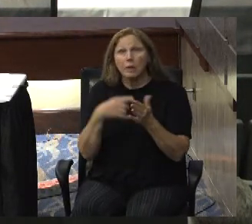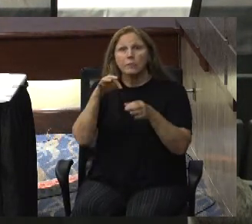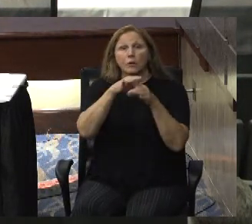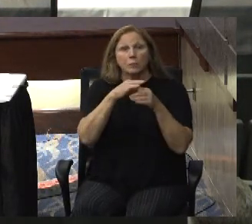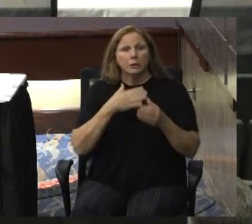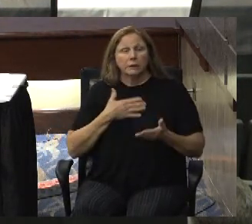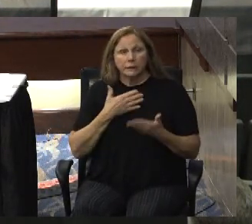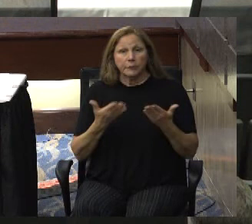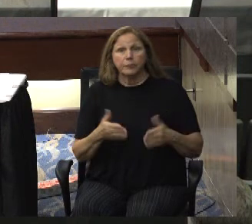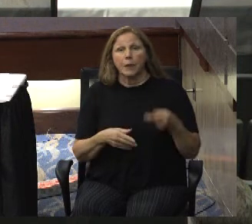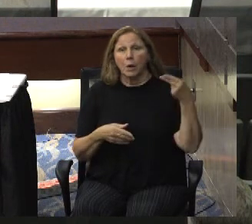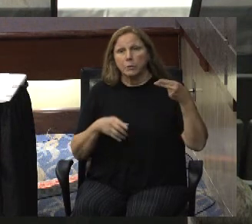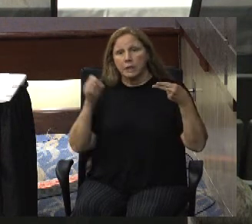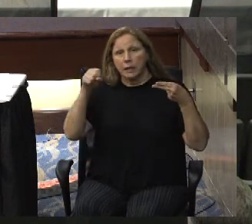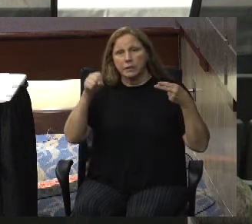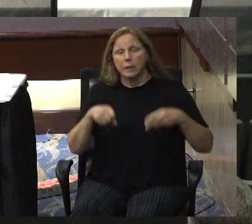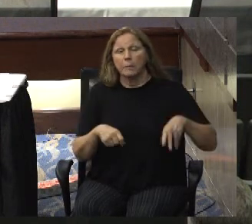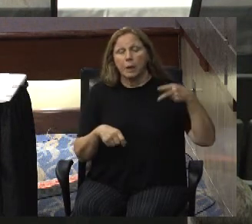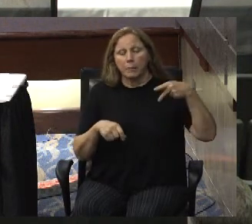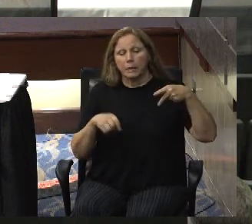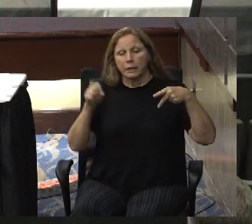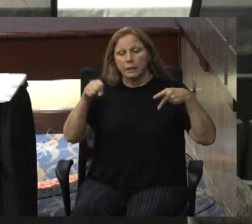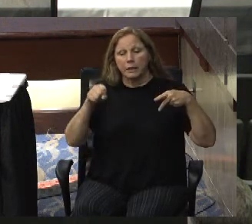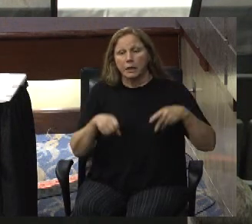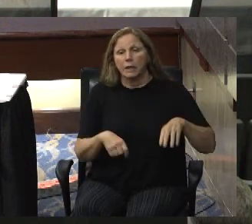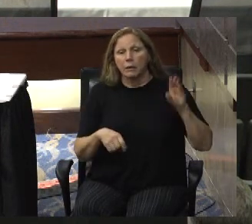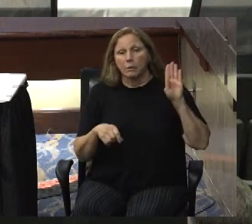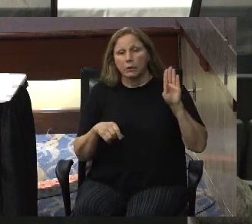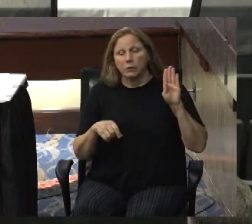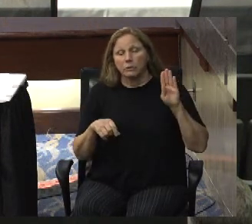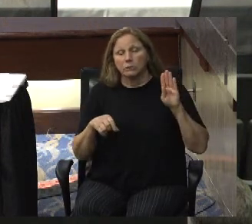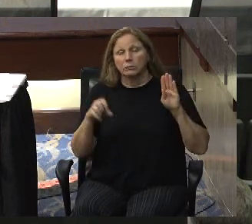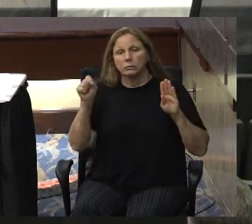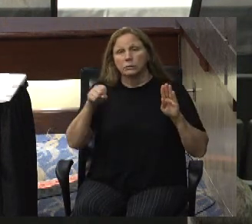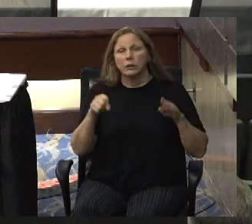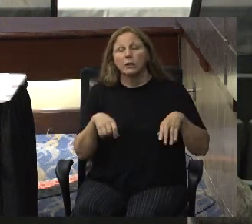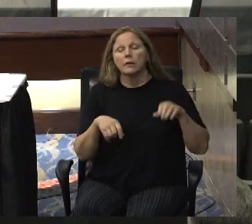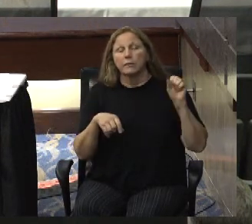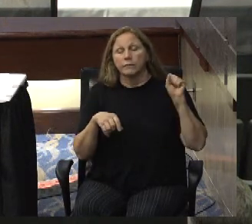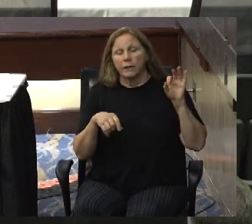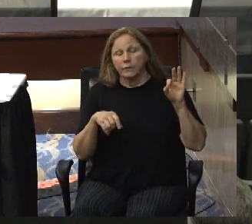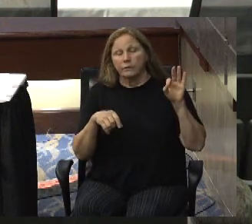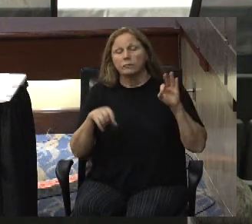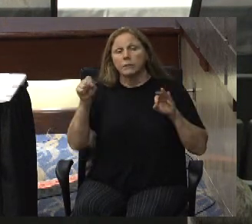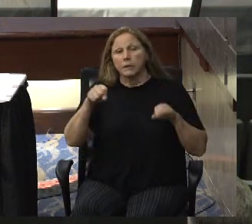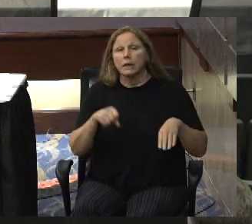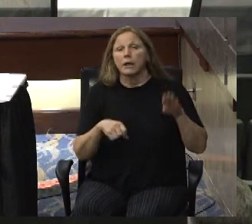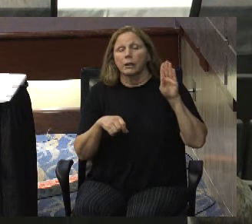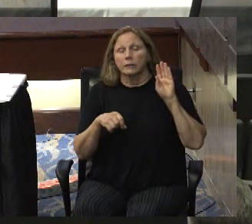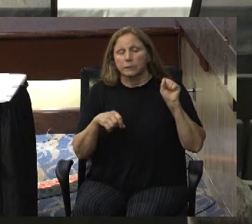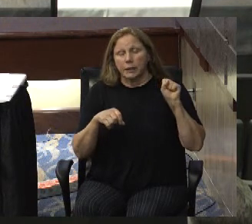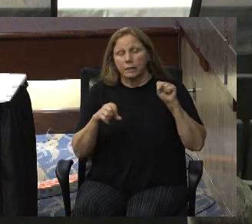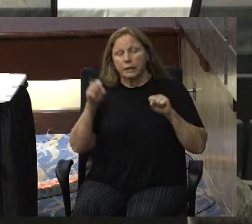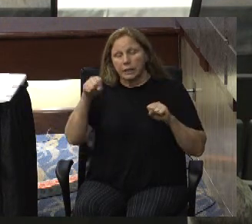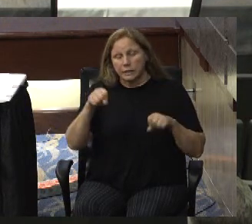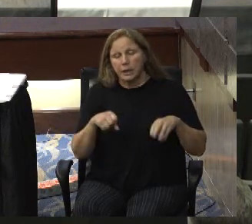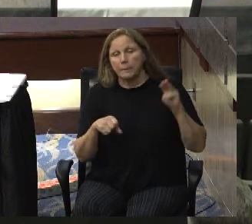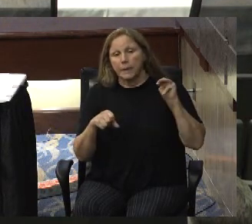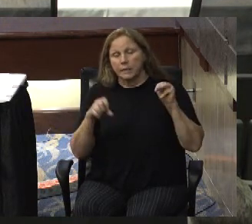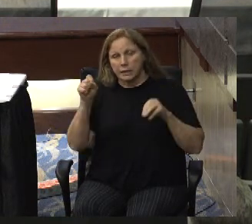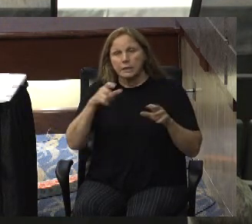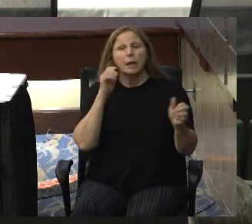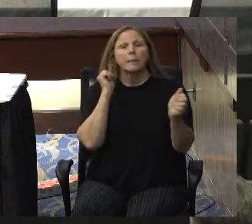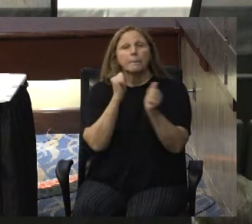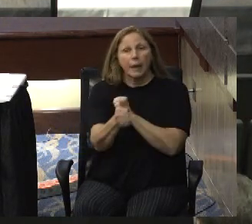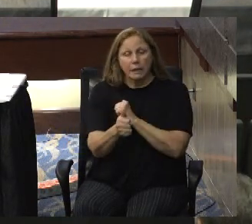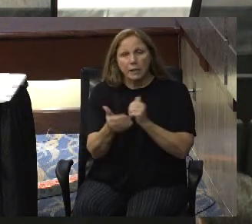council. Holmes. Aye. Palmer. Aye. Porter. Yes. Fairfield. Yes. Sabino. Meek. Motion